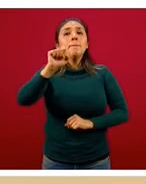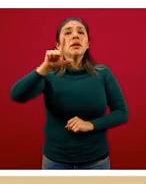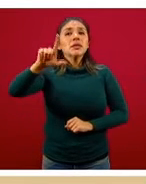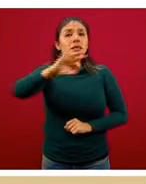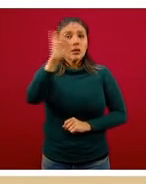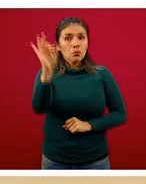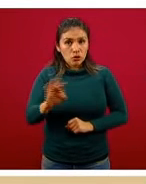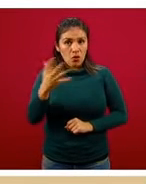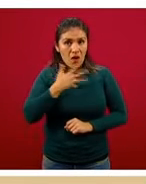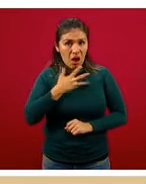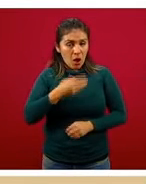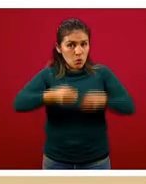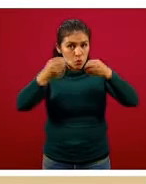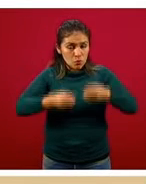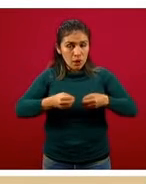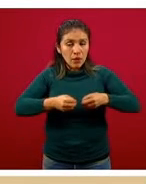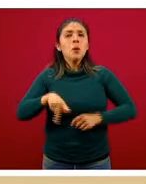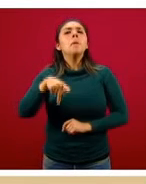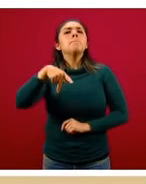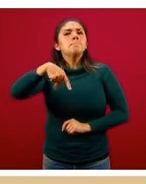ventilators,